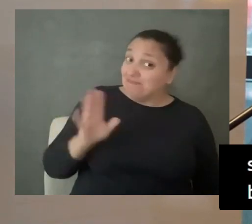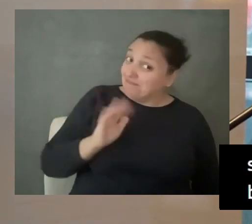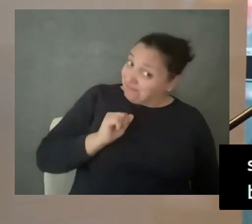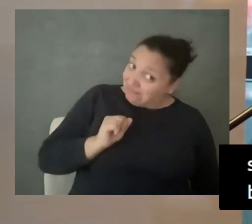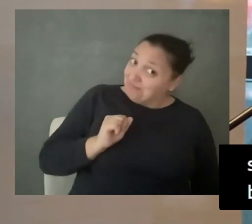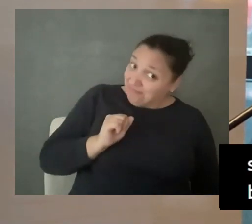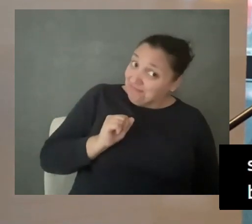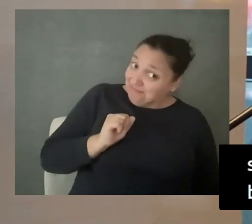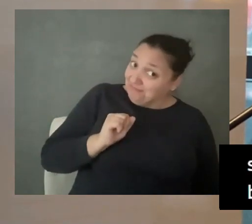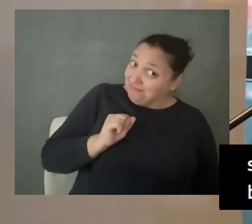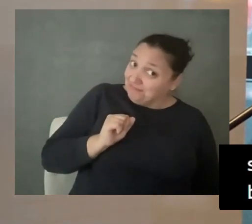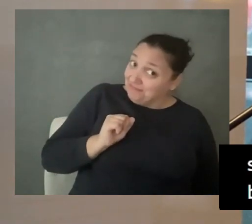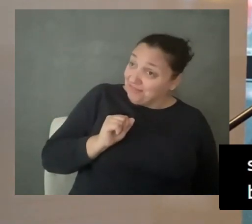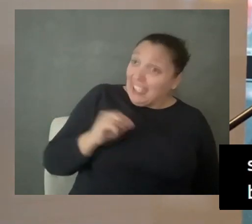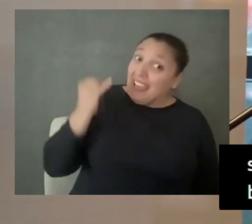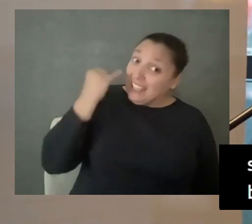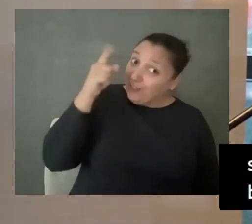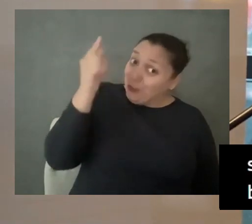those who know, know.